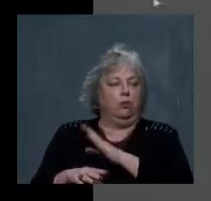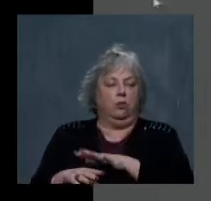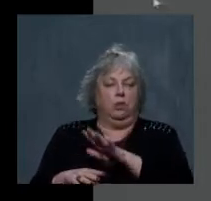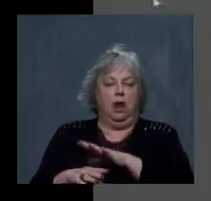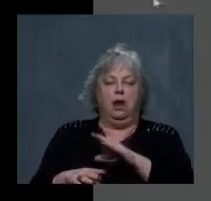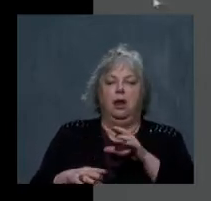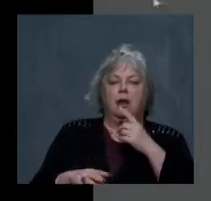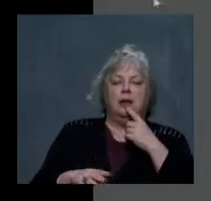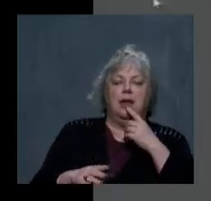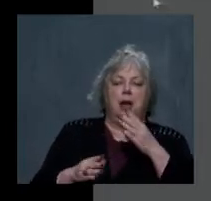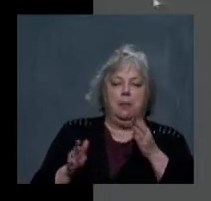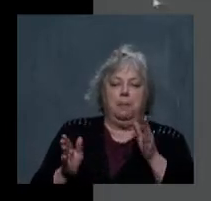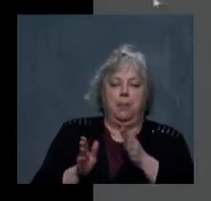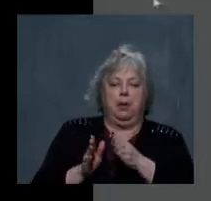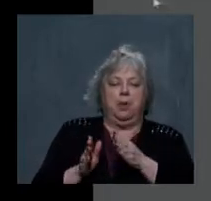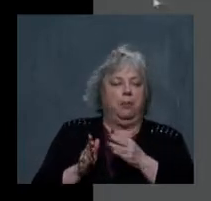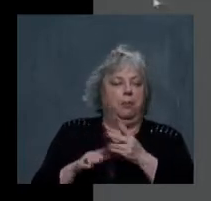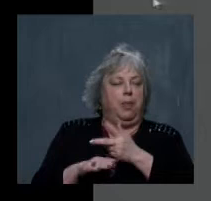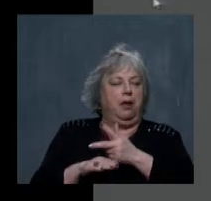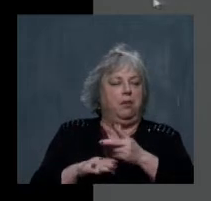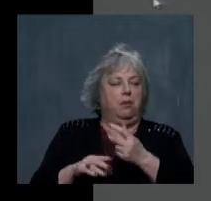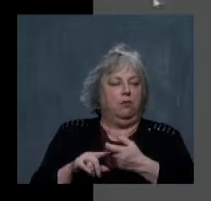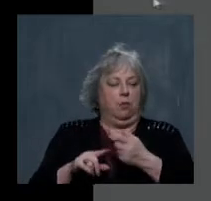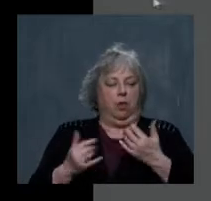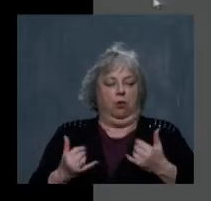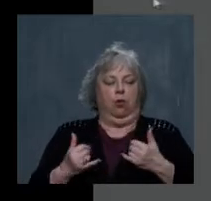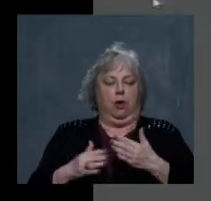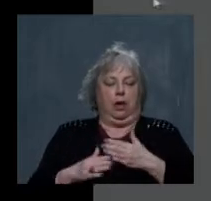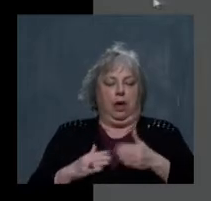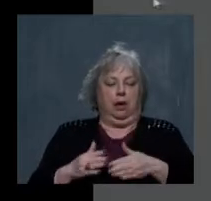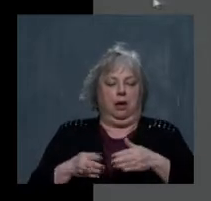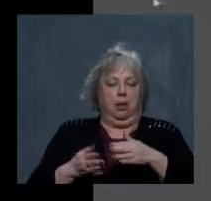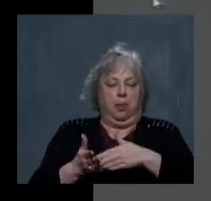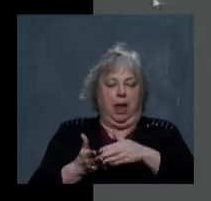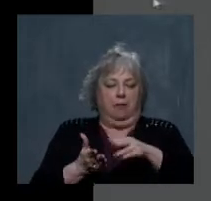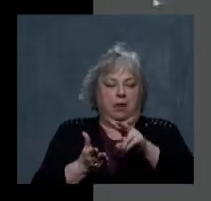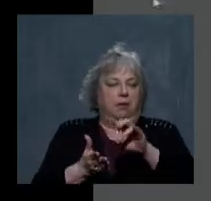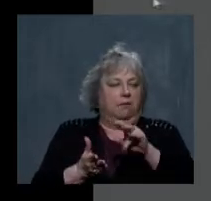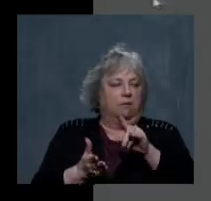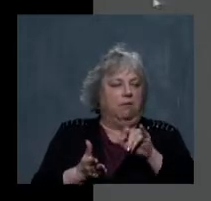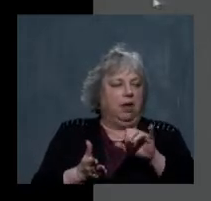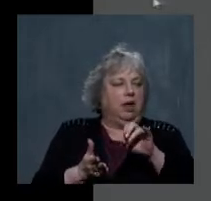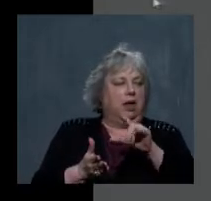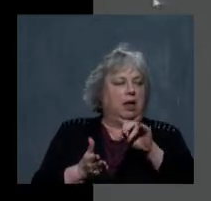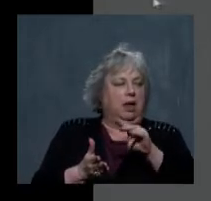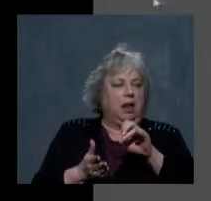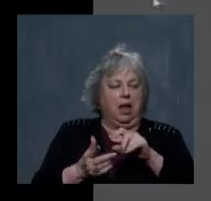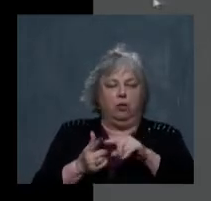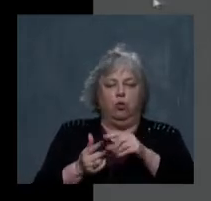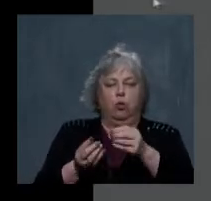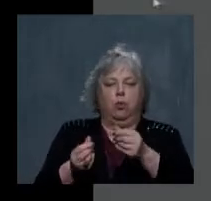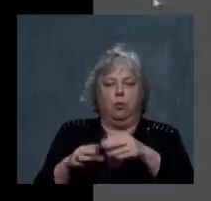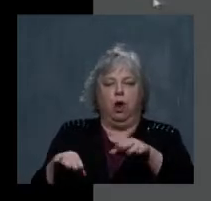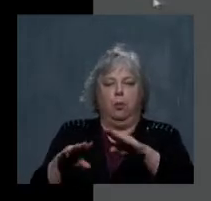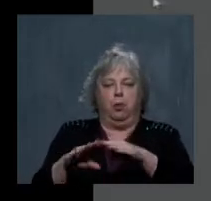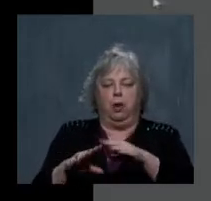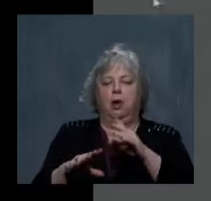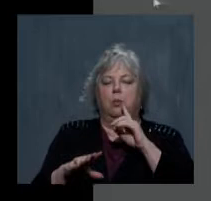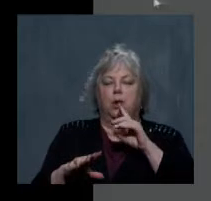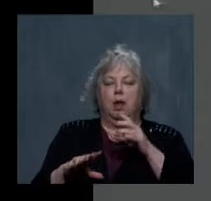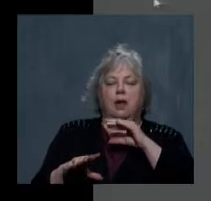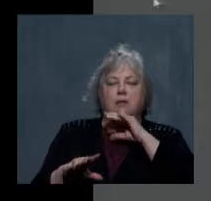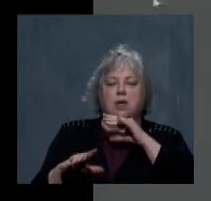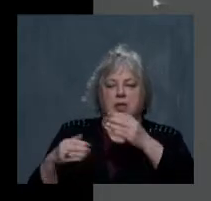a minimum pavement width of 20 feet will be extended from the current end of the paving on Vicky Lane to the property. The applicant has indicated there will be a